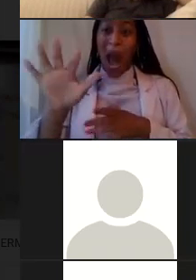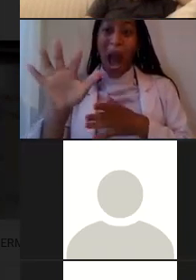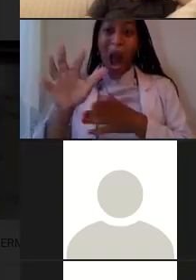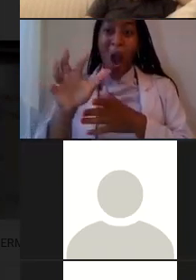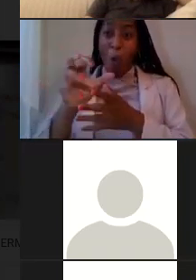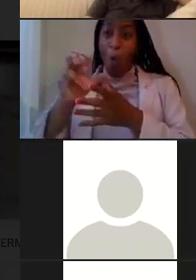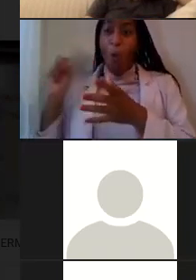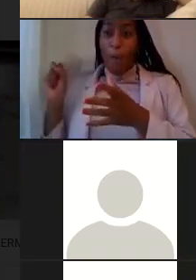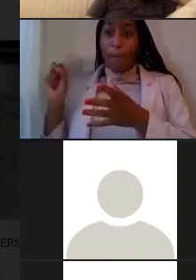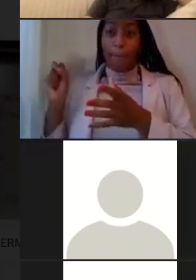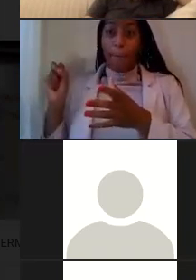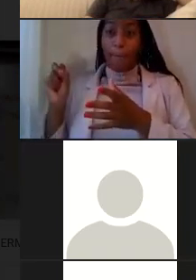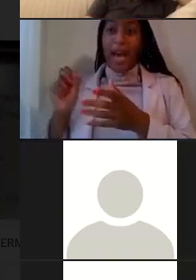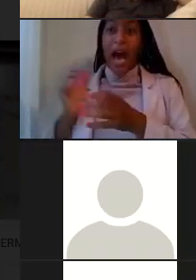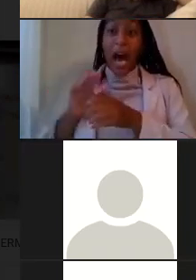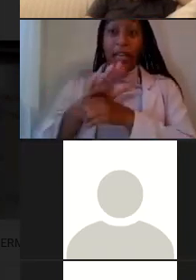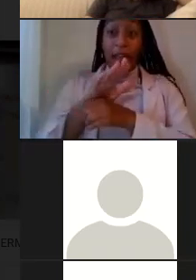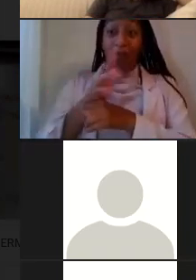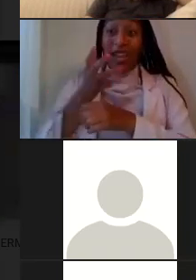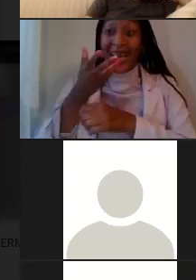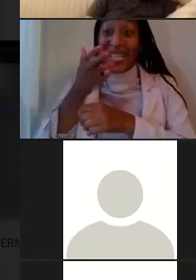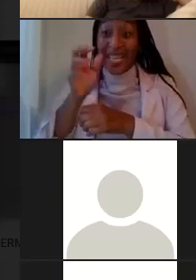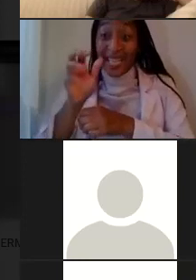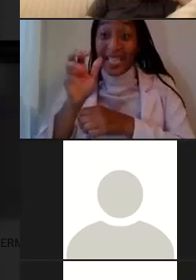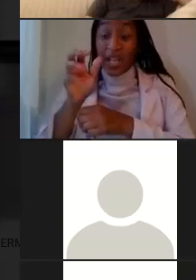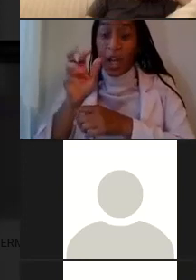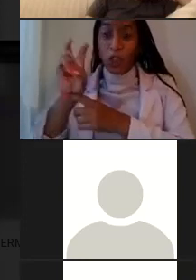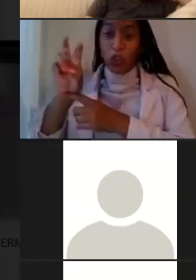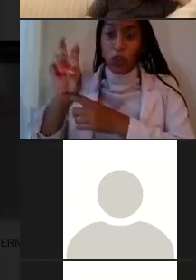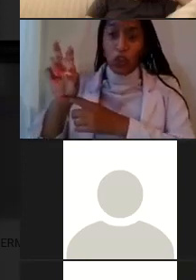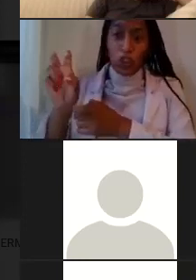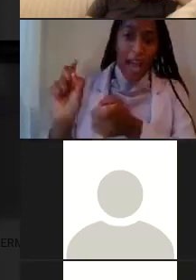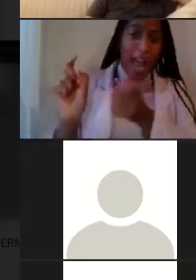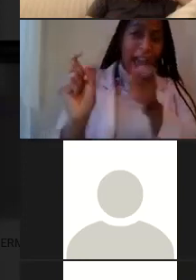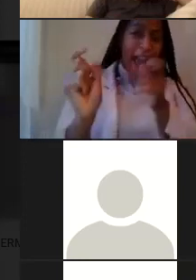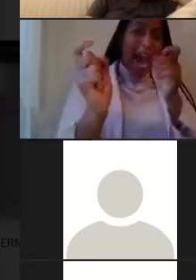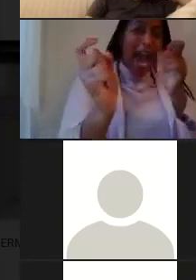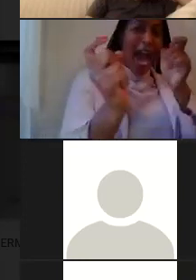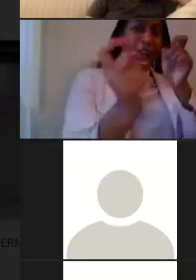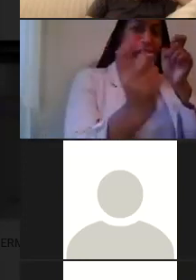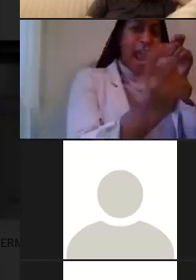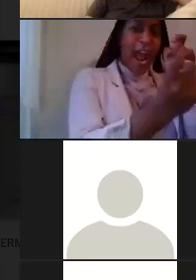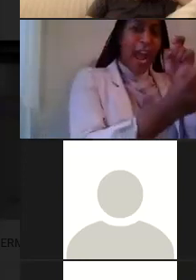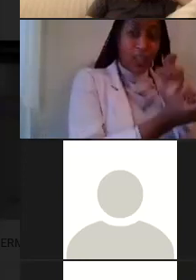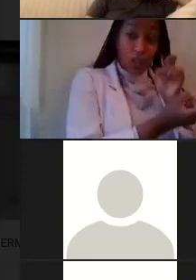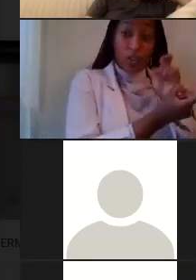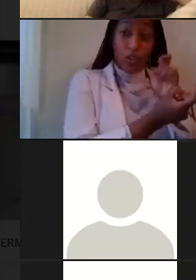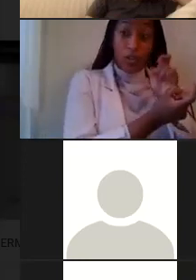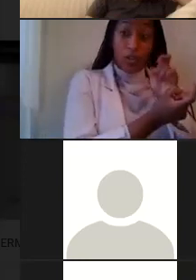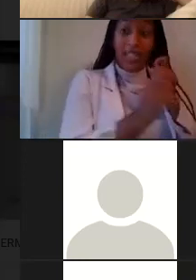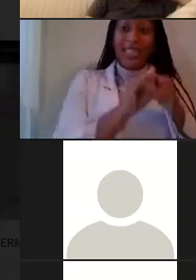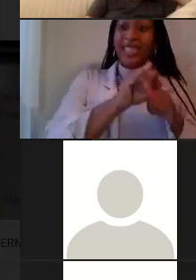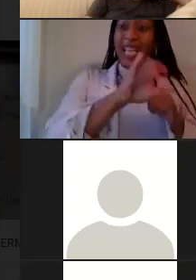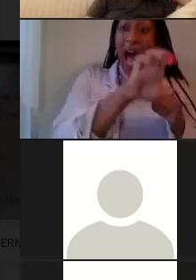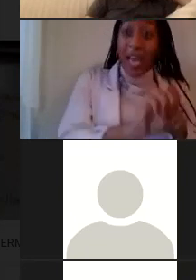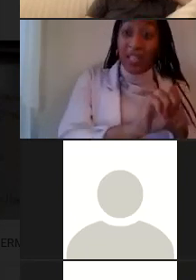Now think about what's happening here. We are changing the temperature because we're going all the way from 150 degrees Celsius all